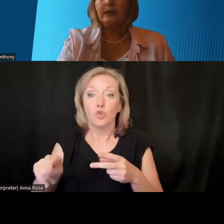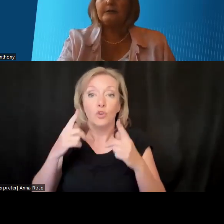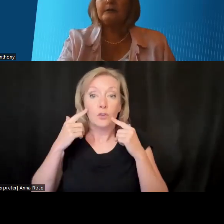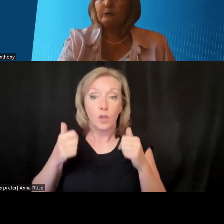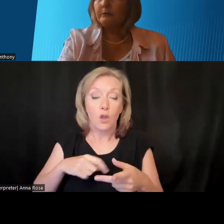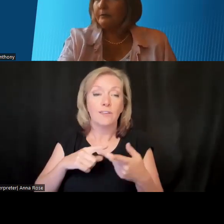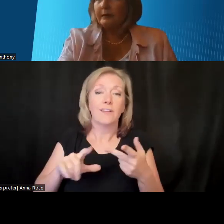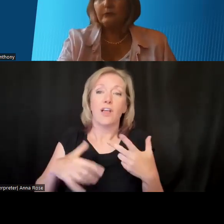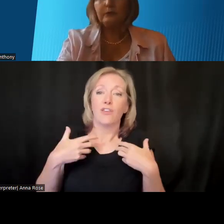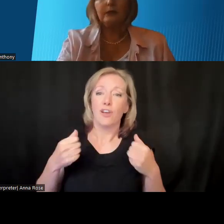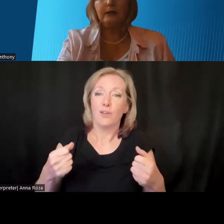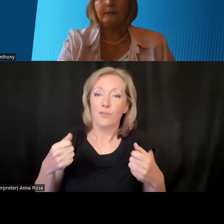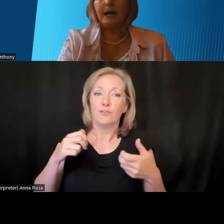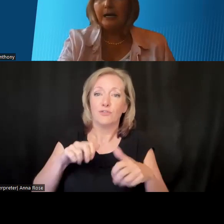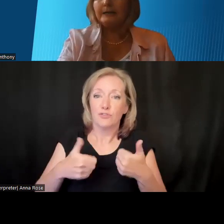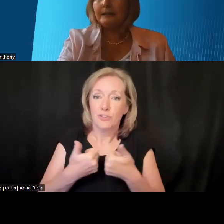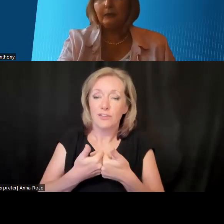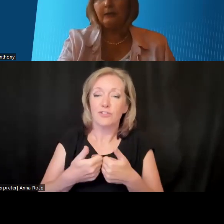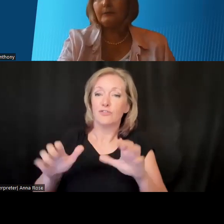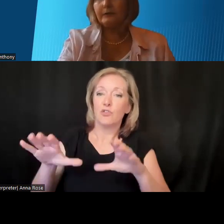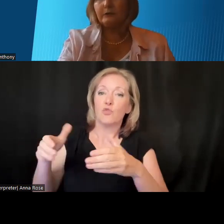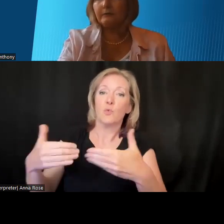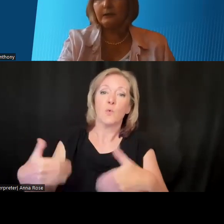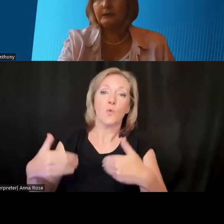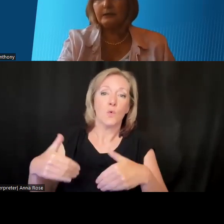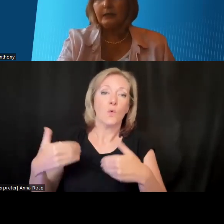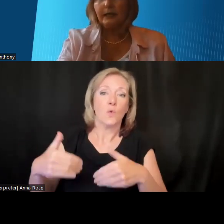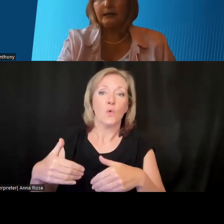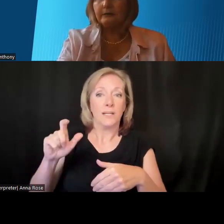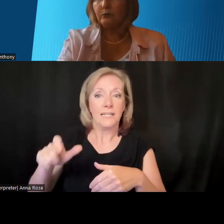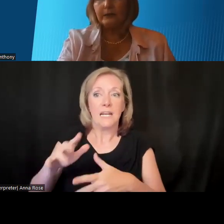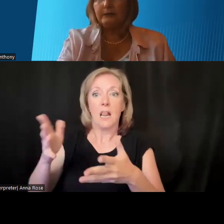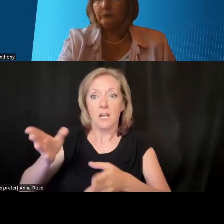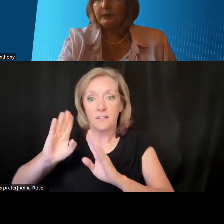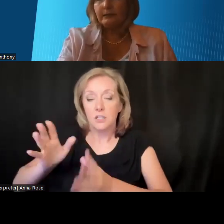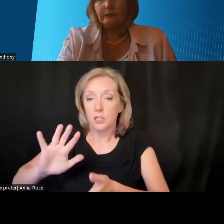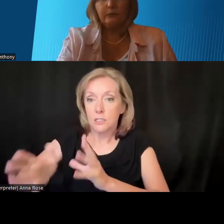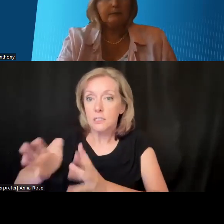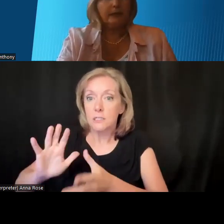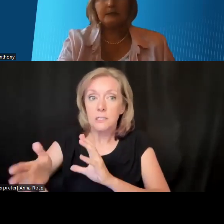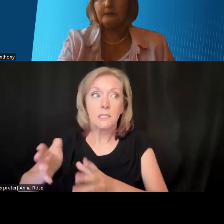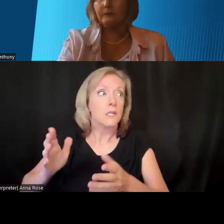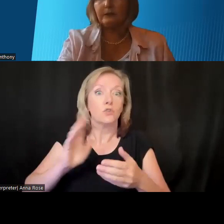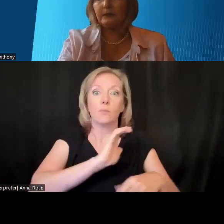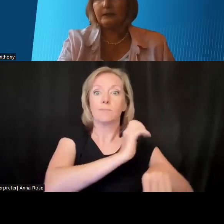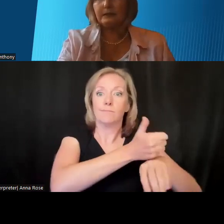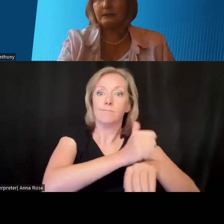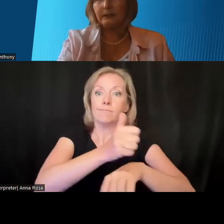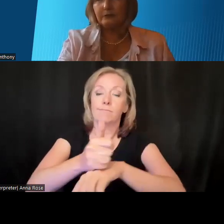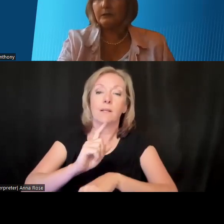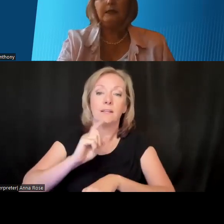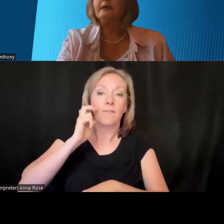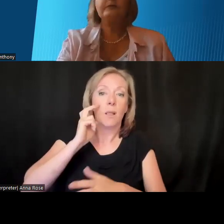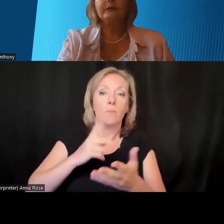complications. As a group, they were a high need population of kids, and we basically organized